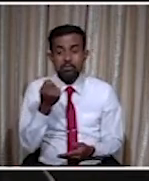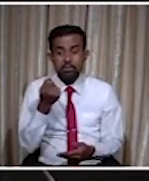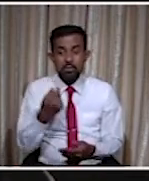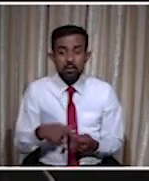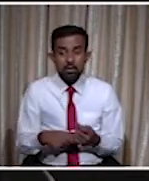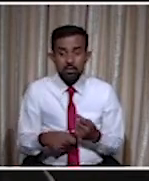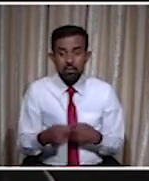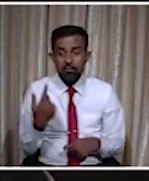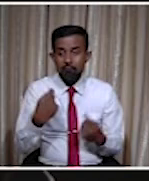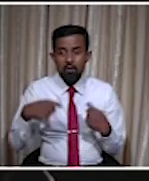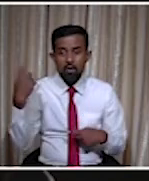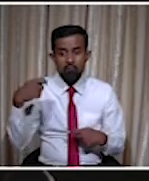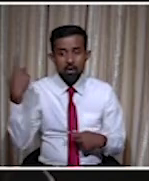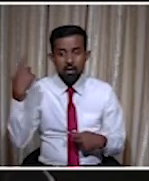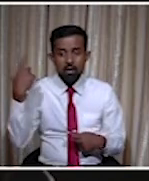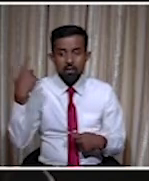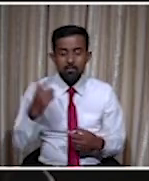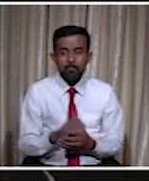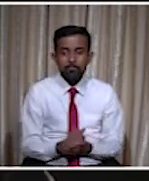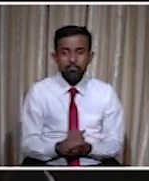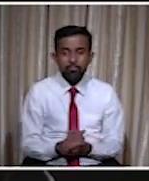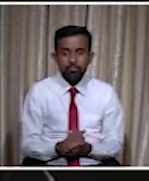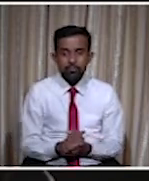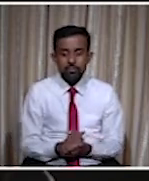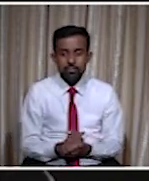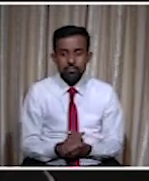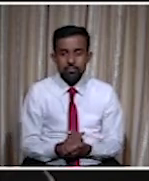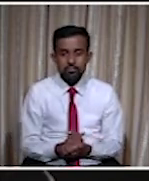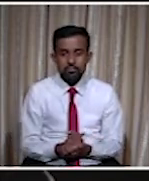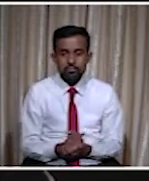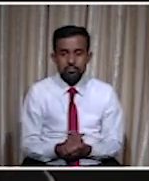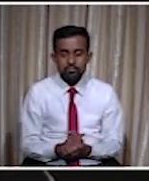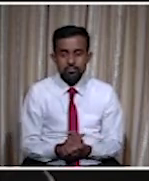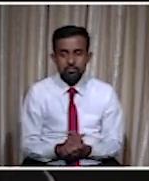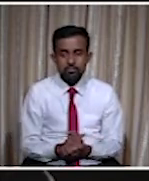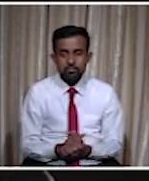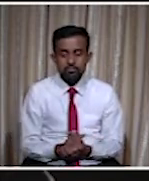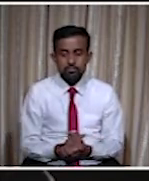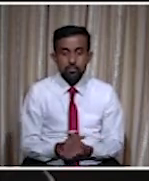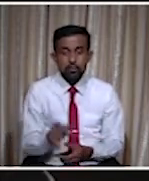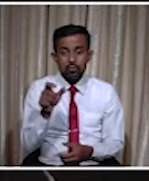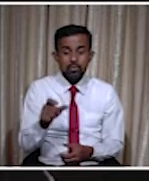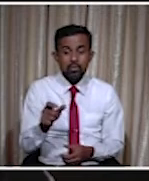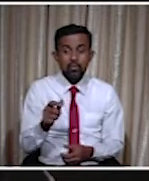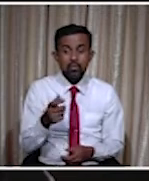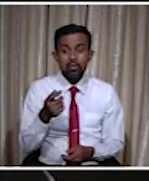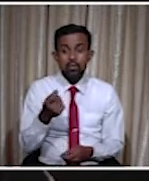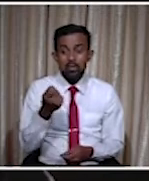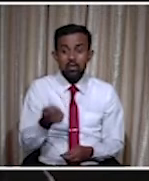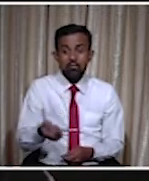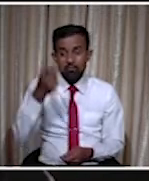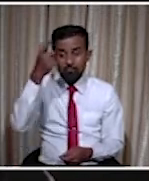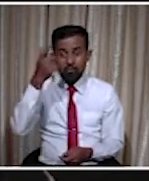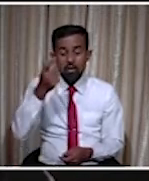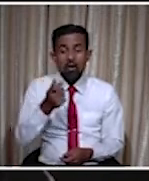litres, whereas they are now compelled to buy from the black market at very exorbitant prices.